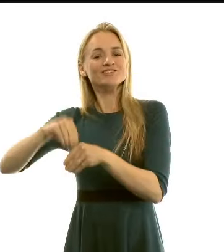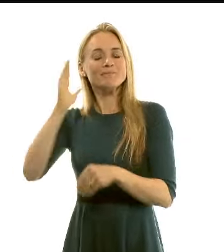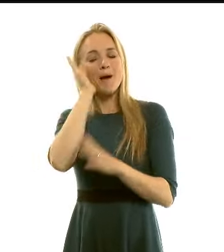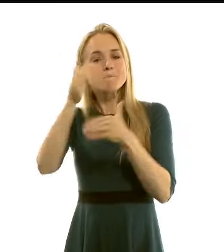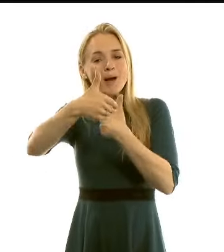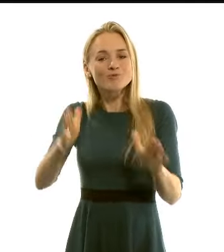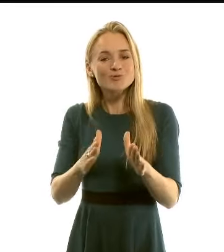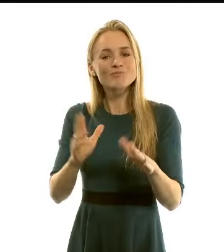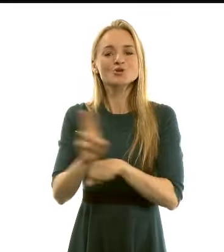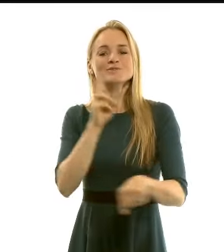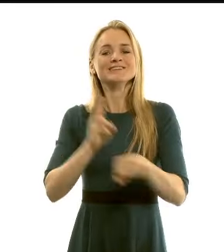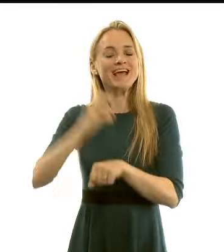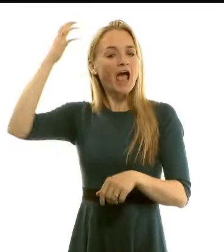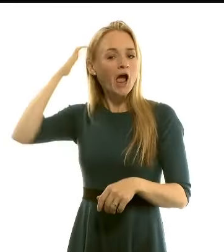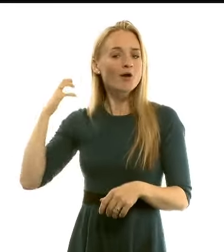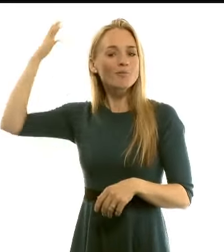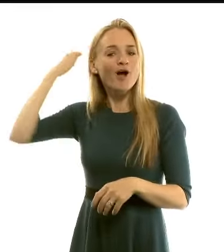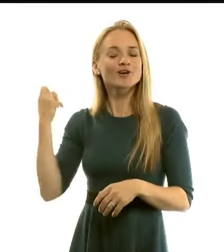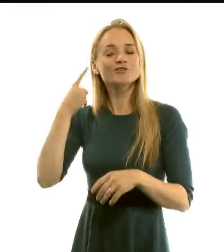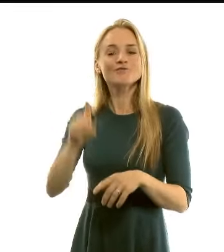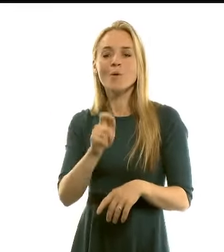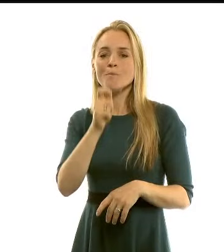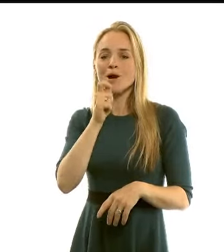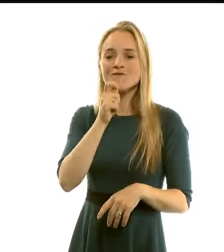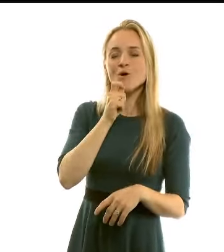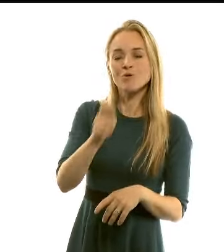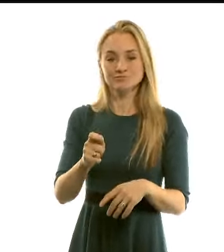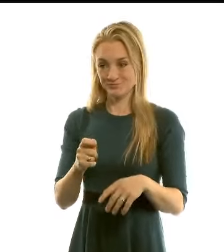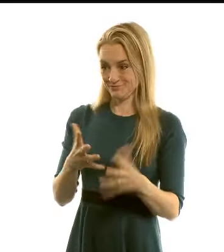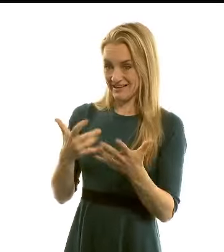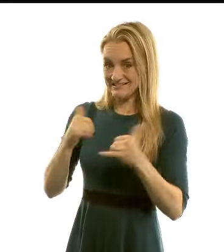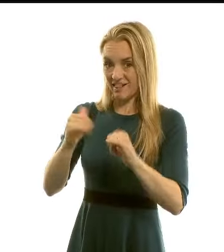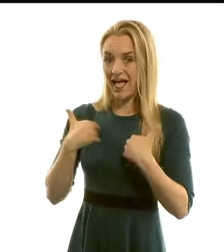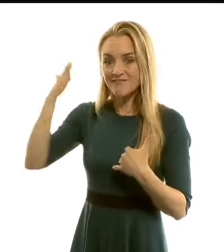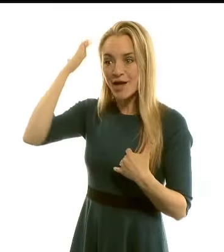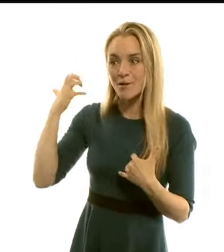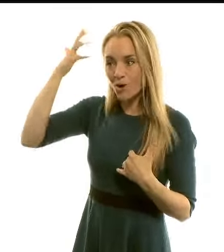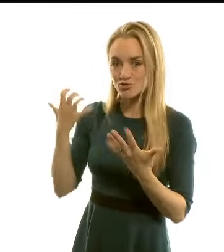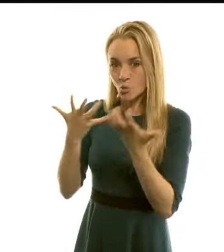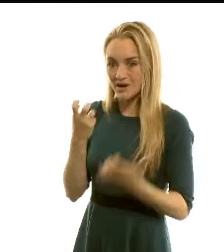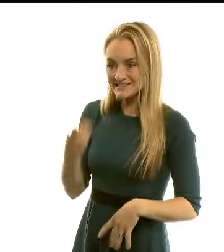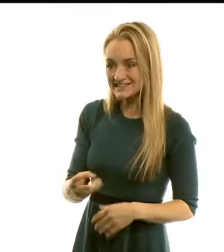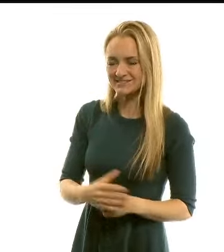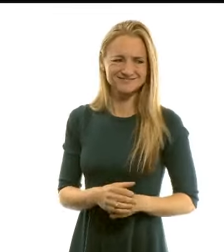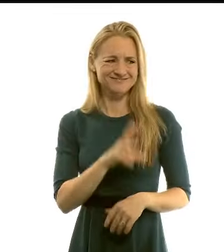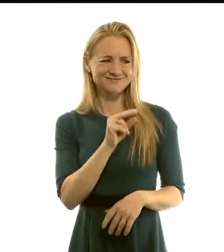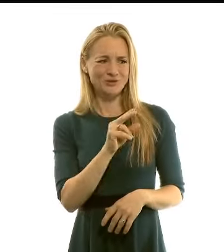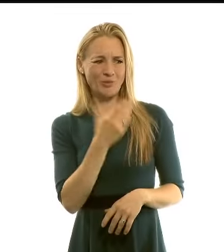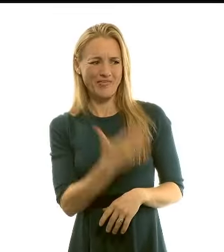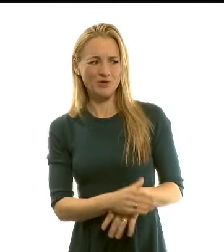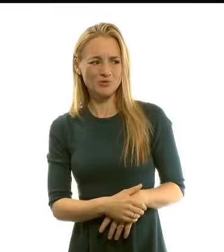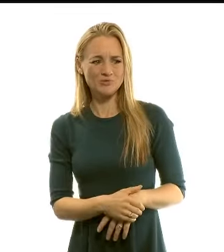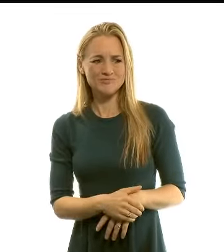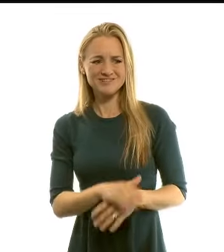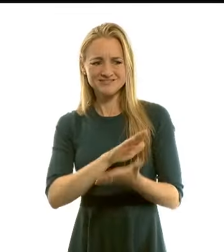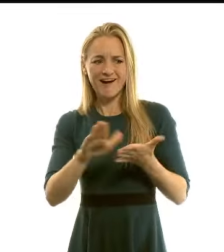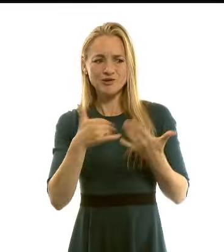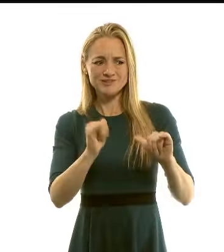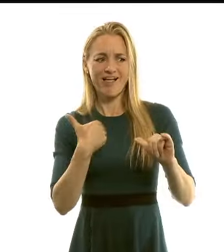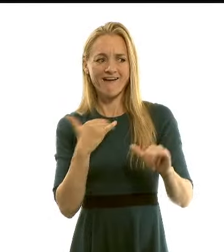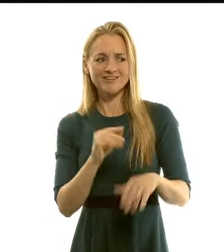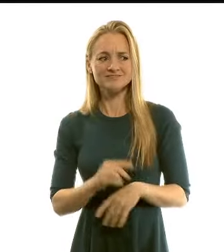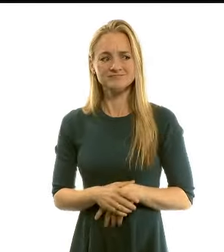if you want to see it. I don't, but that's nice. It's good that you've had that longevity. Yeah, they're going to put it in a museum eventually, I bet. Probably.